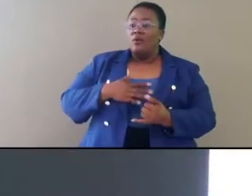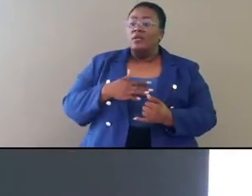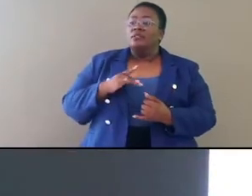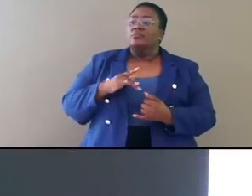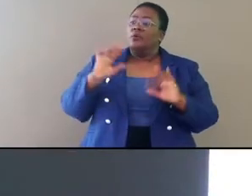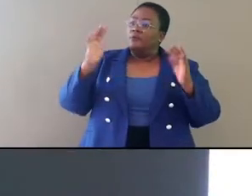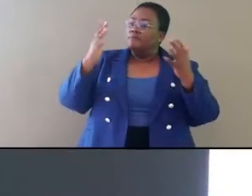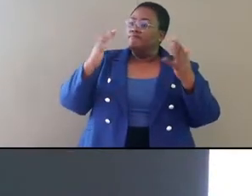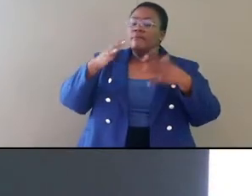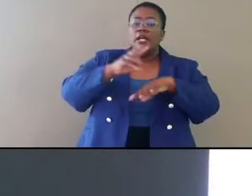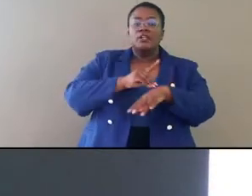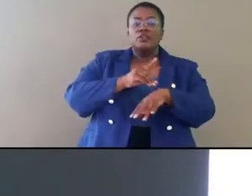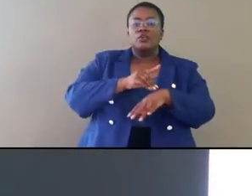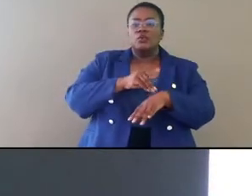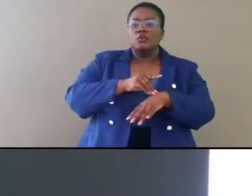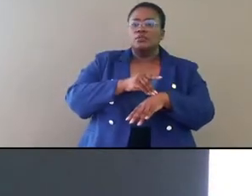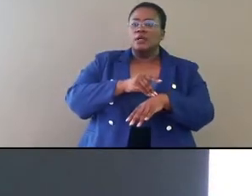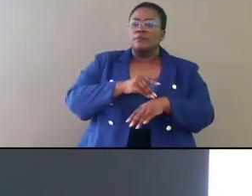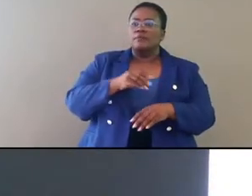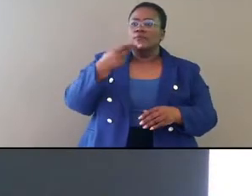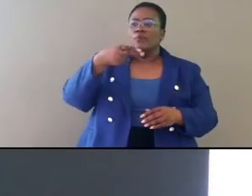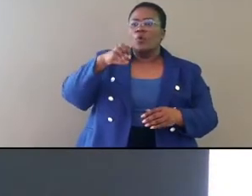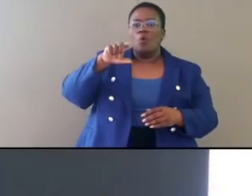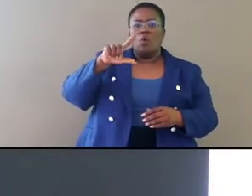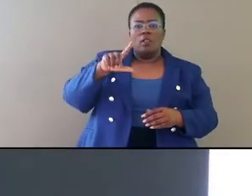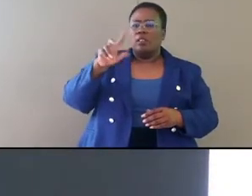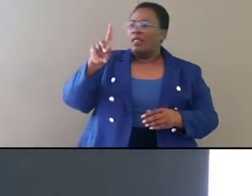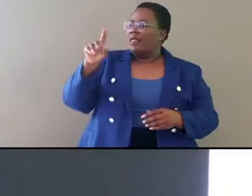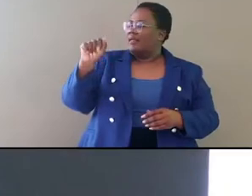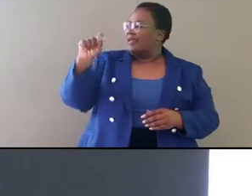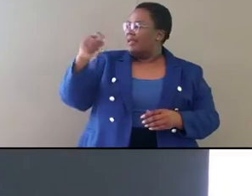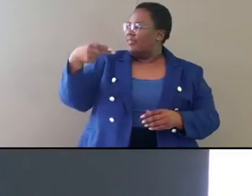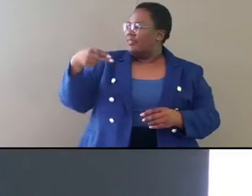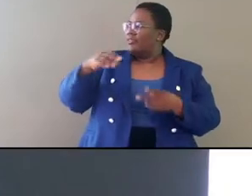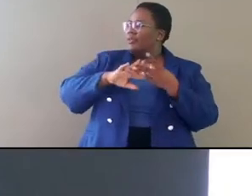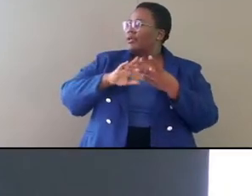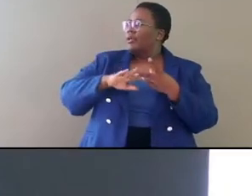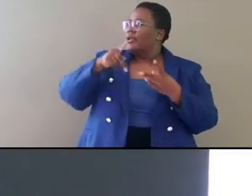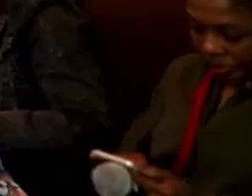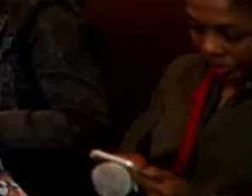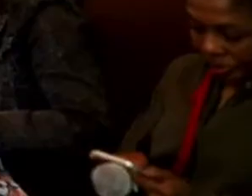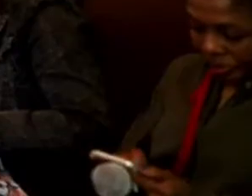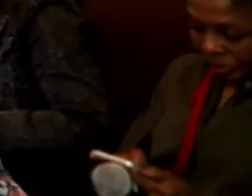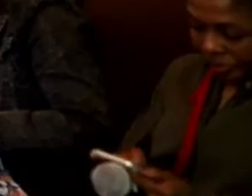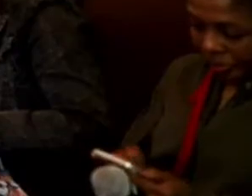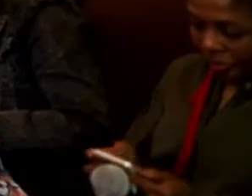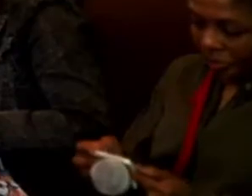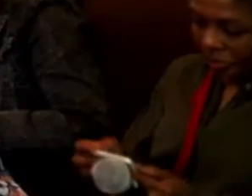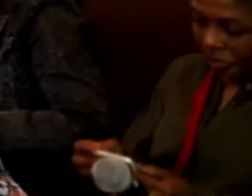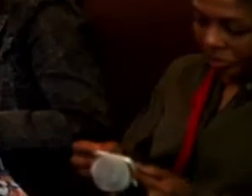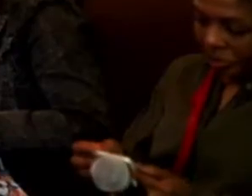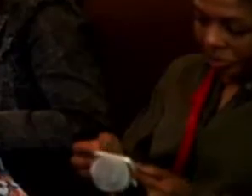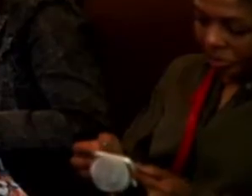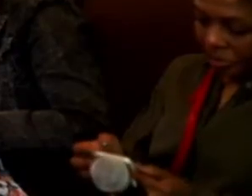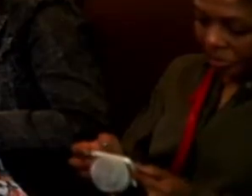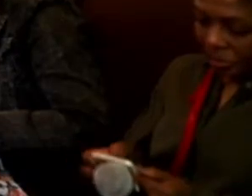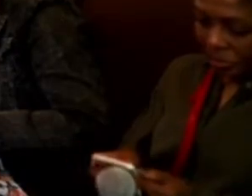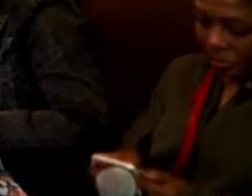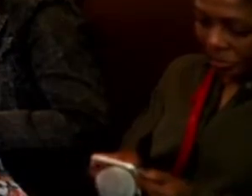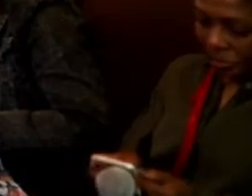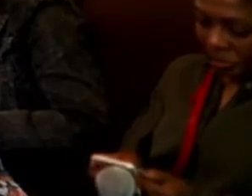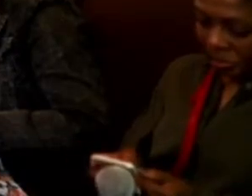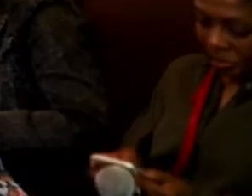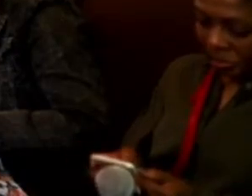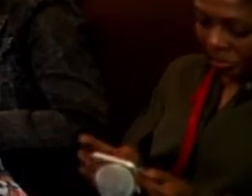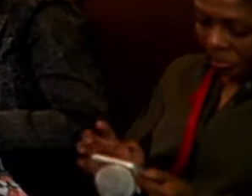together for Dr. Kath Hall as well as Paula Proudlok from the Children's Institute and they will talk to